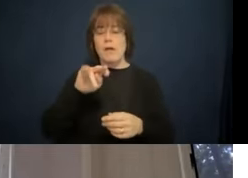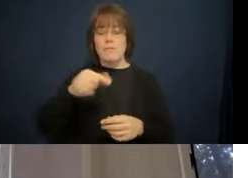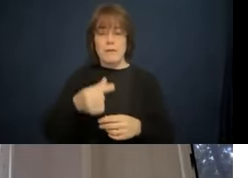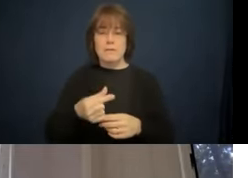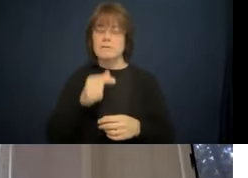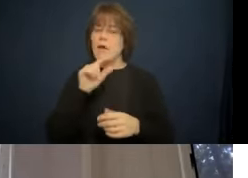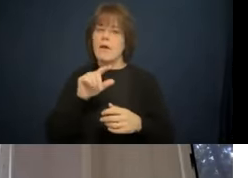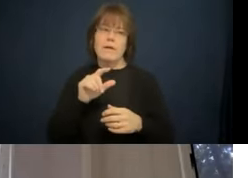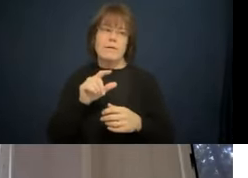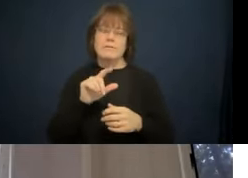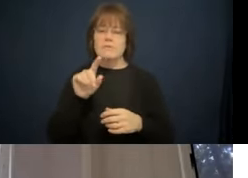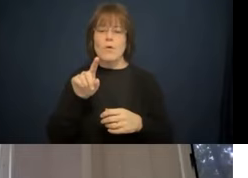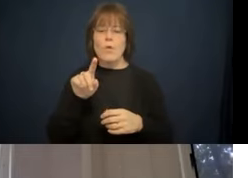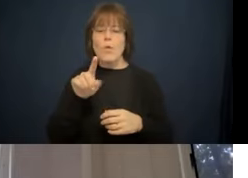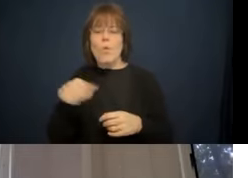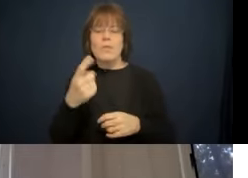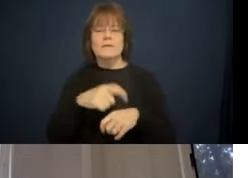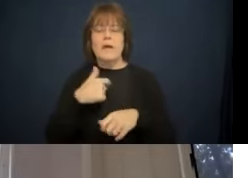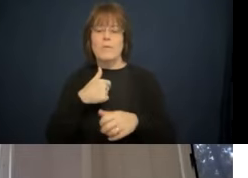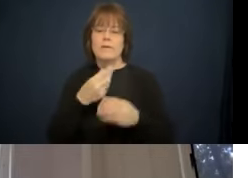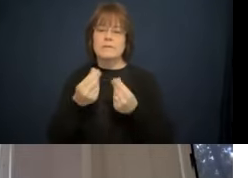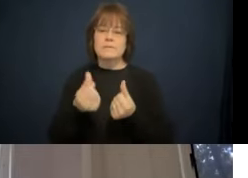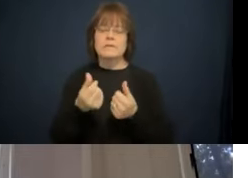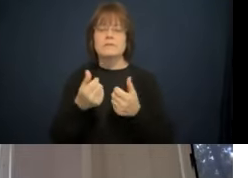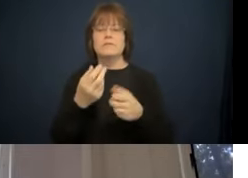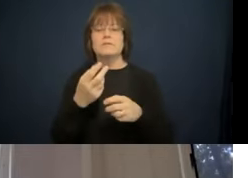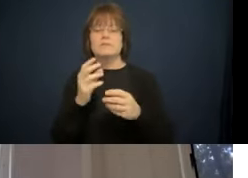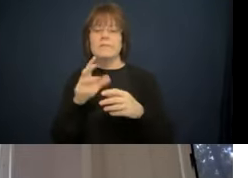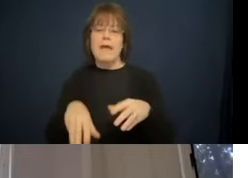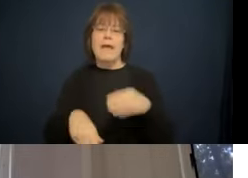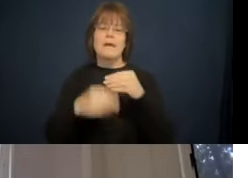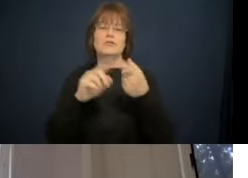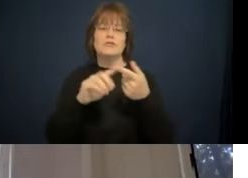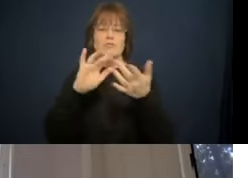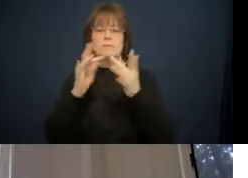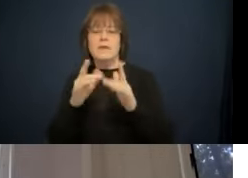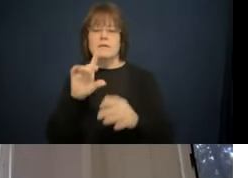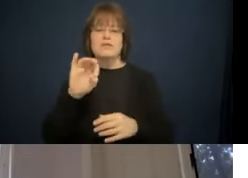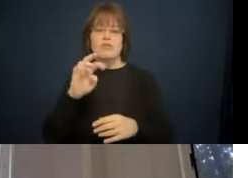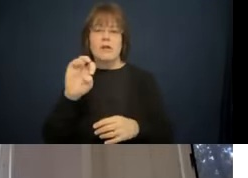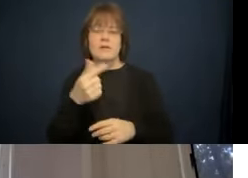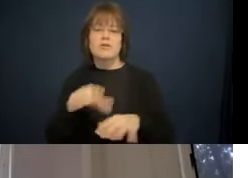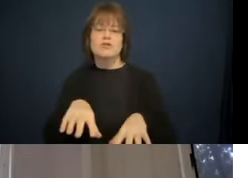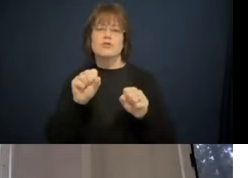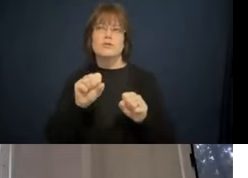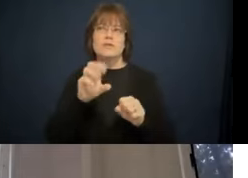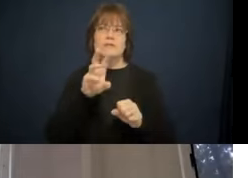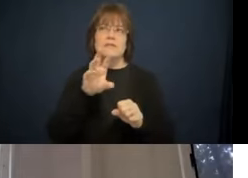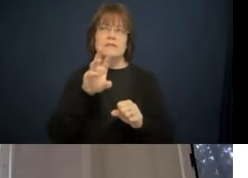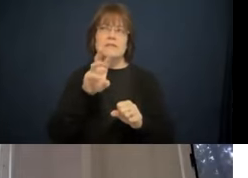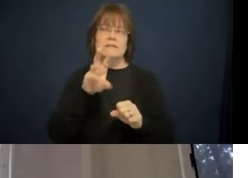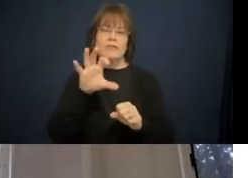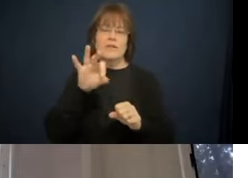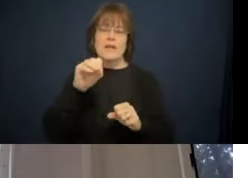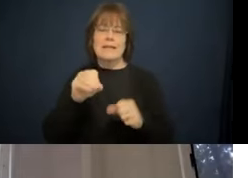the subsequent time that we spent digitizing and working on web development, took 690 person years,